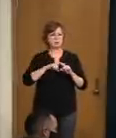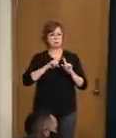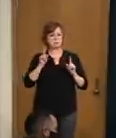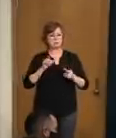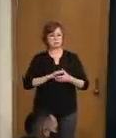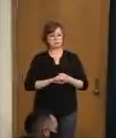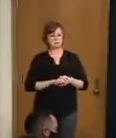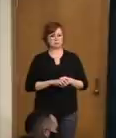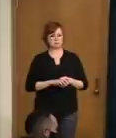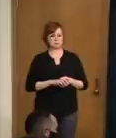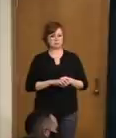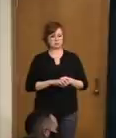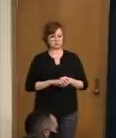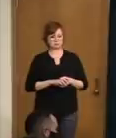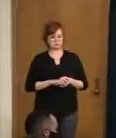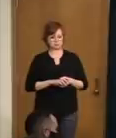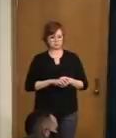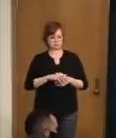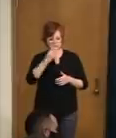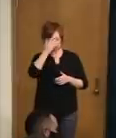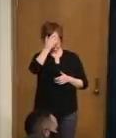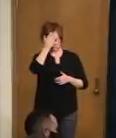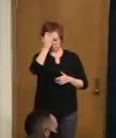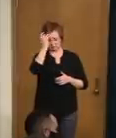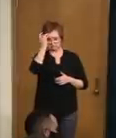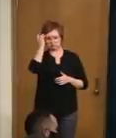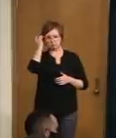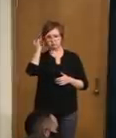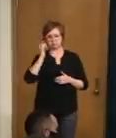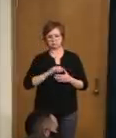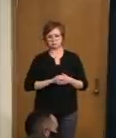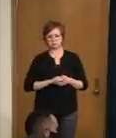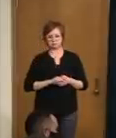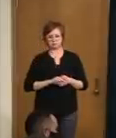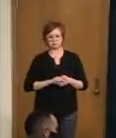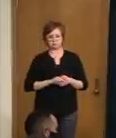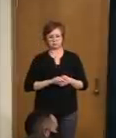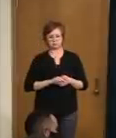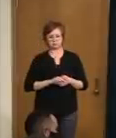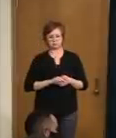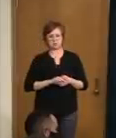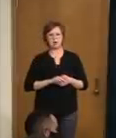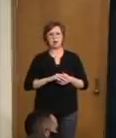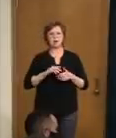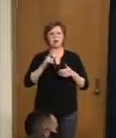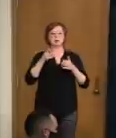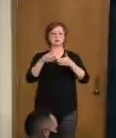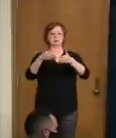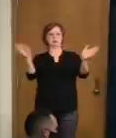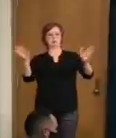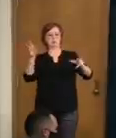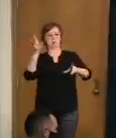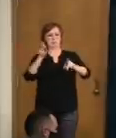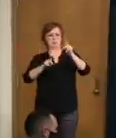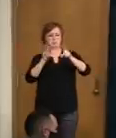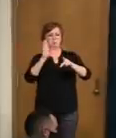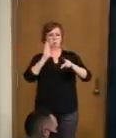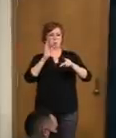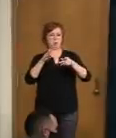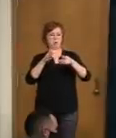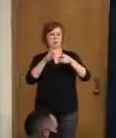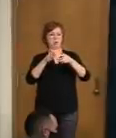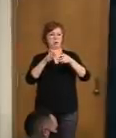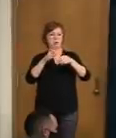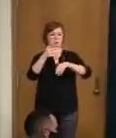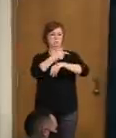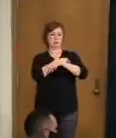of vaccination for the general population beginning maybe in April, is that time frame still in any way realistic, or